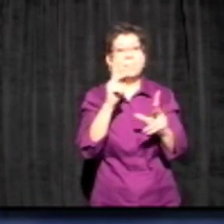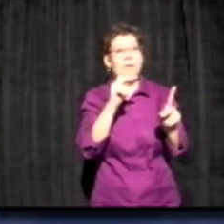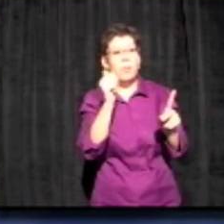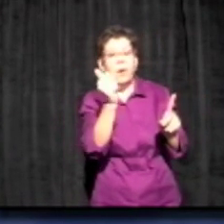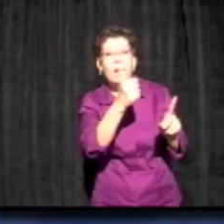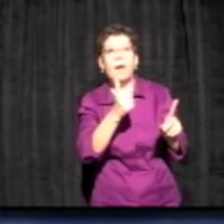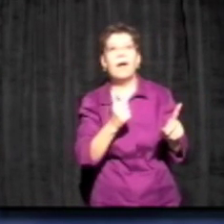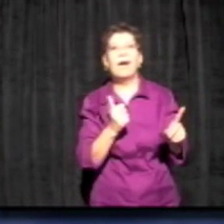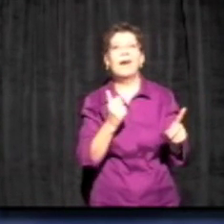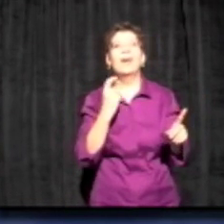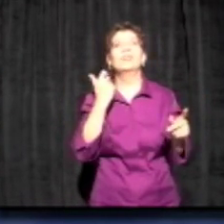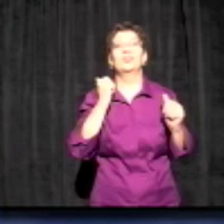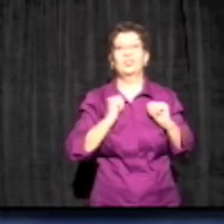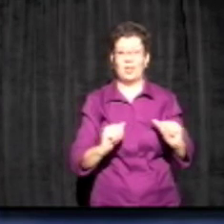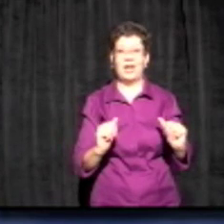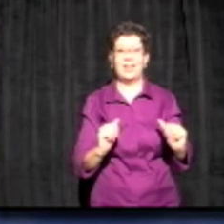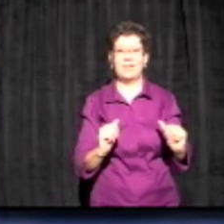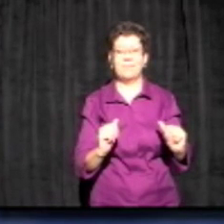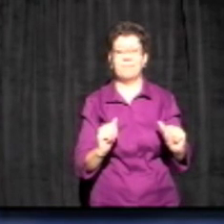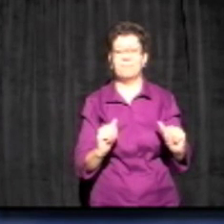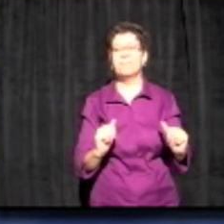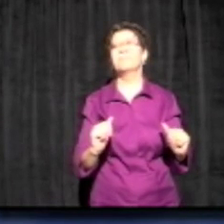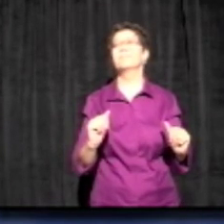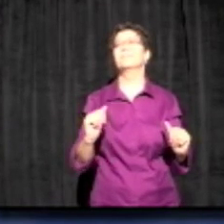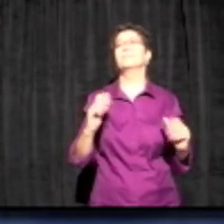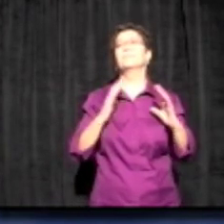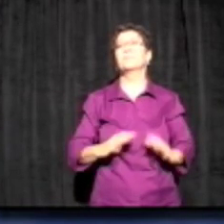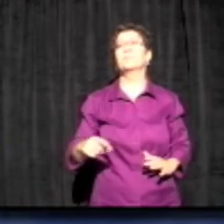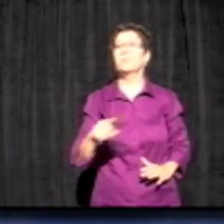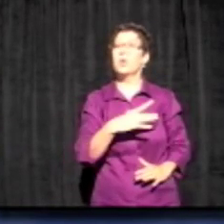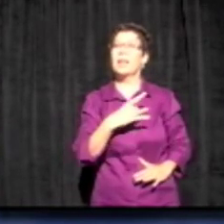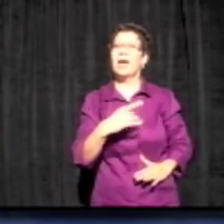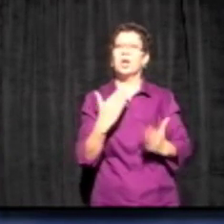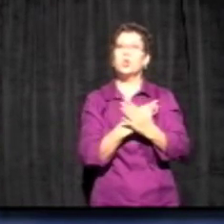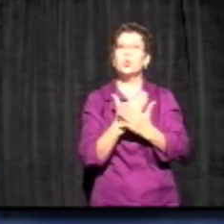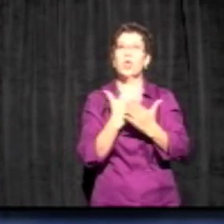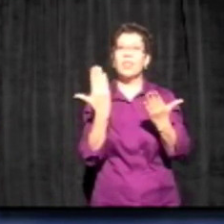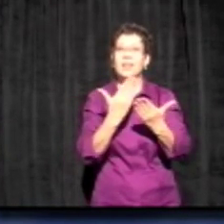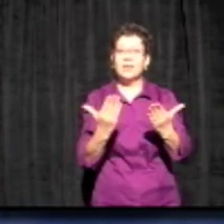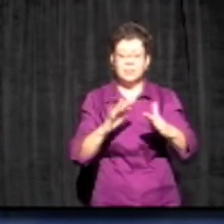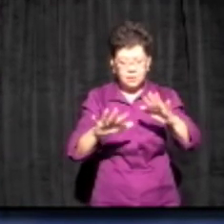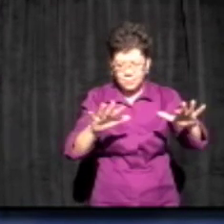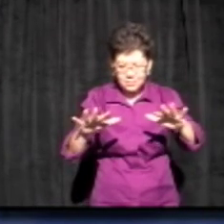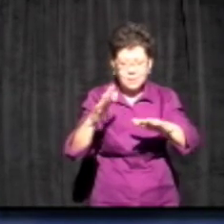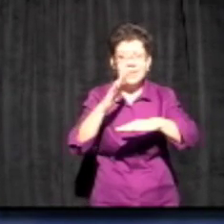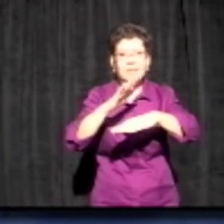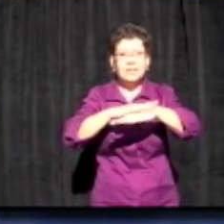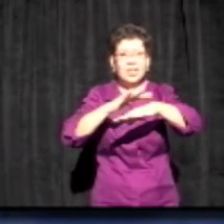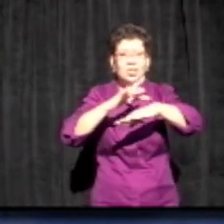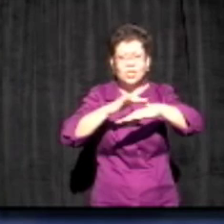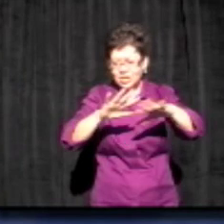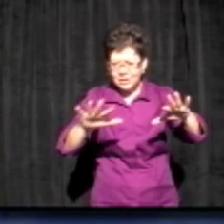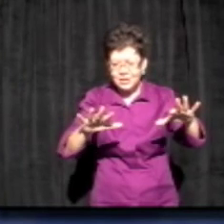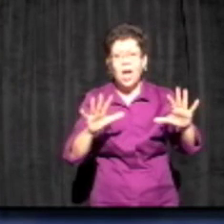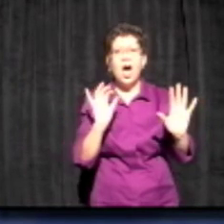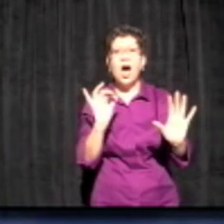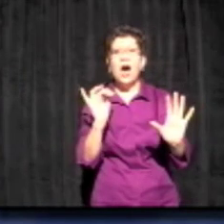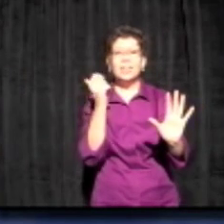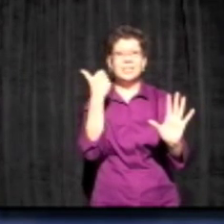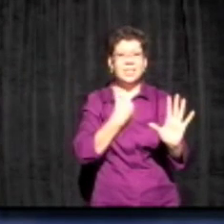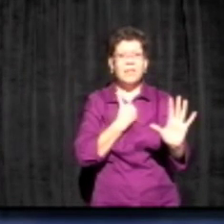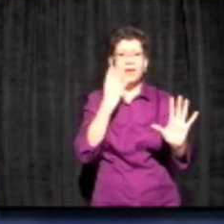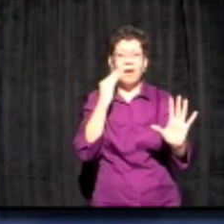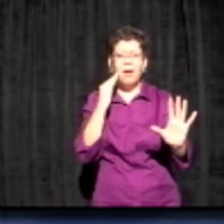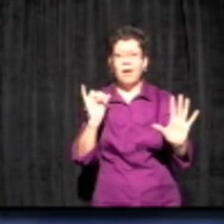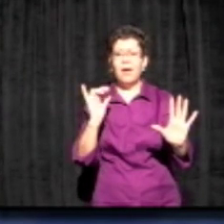MV-1. As consumers, we love to discover new products that relate to our interests and make our everyday